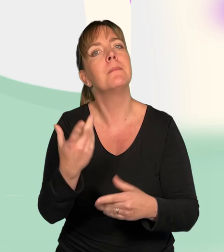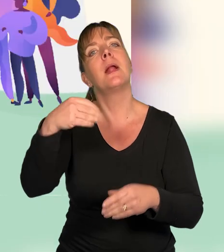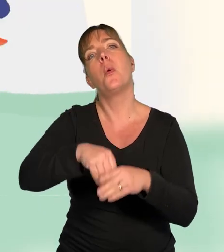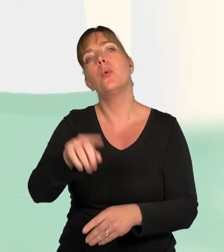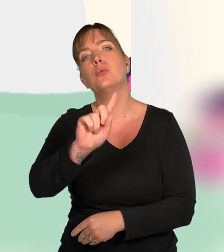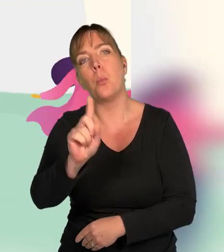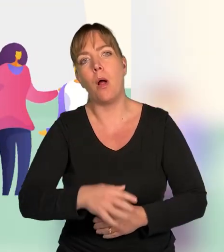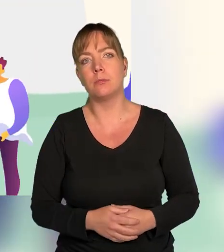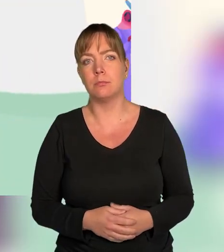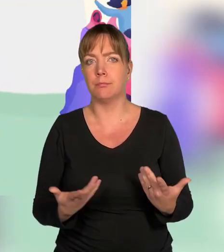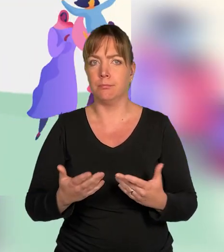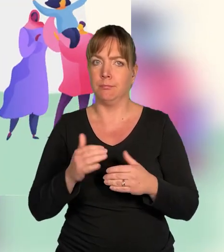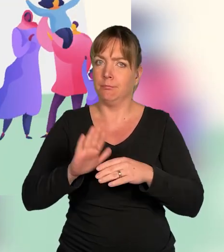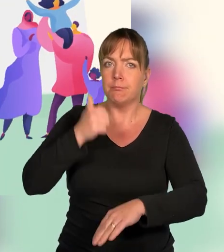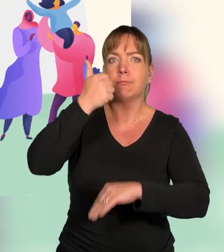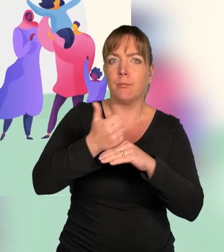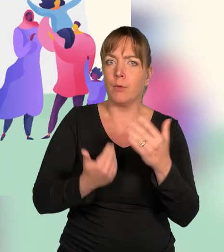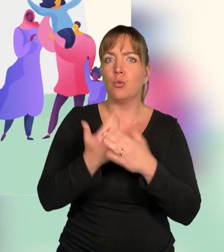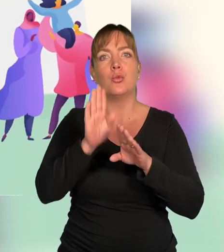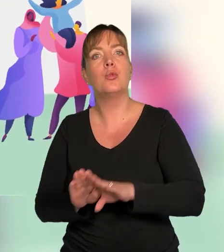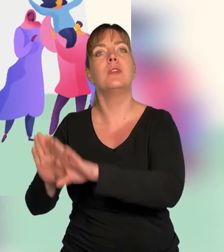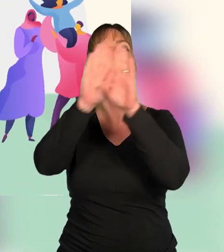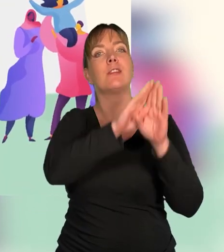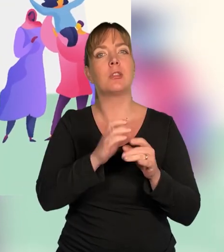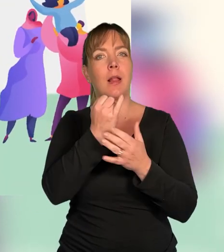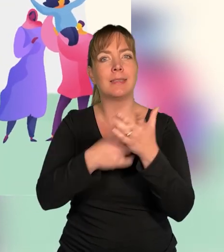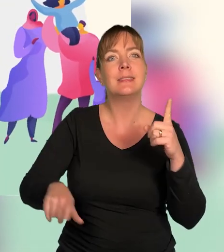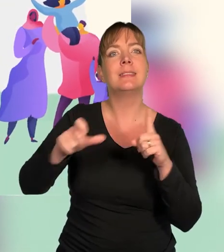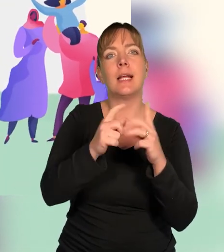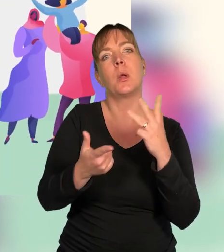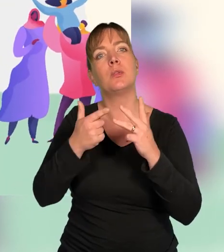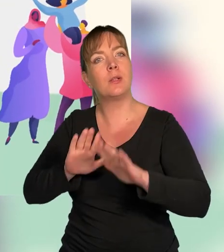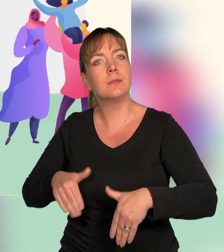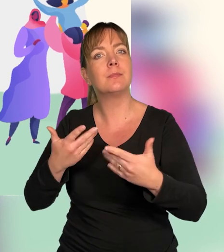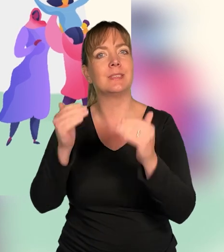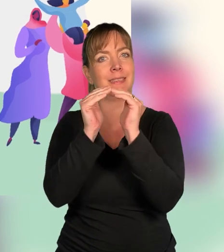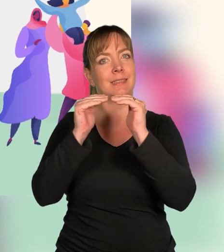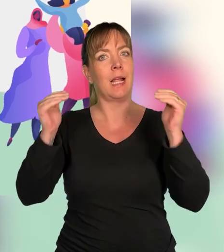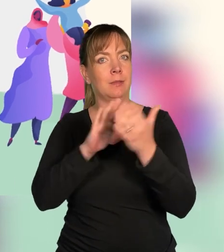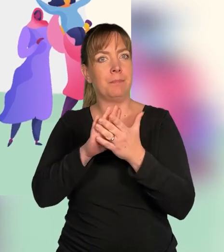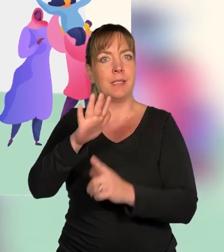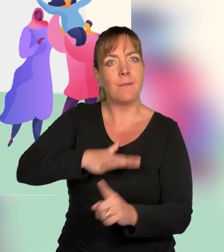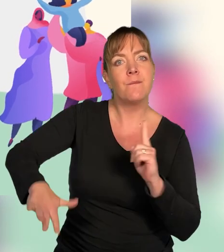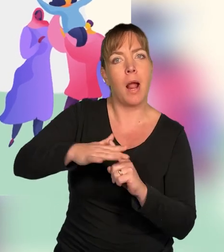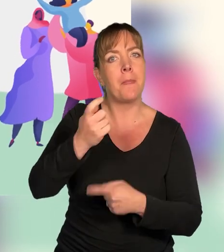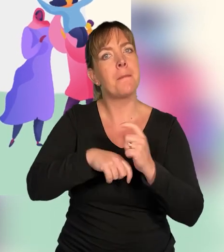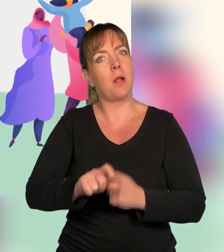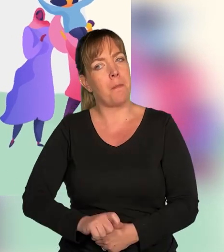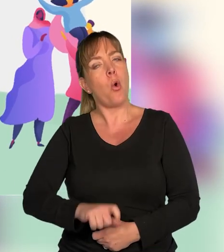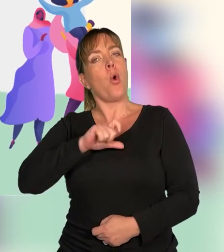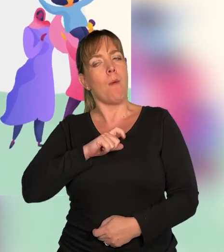This includes setting new national SEND and alternative provision standards to give families confidence in the support available to